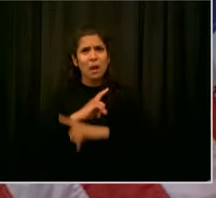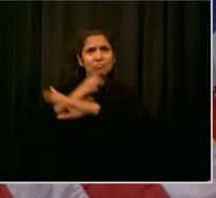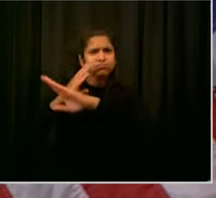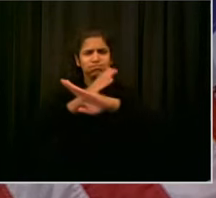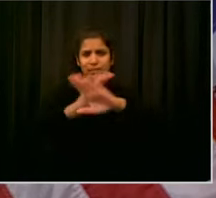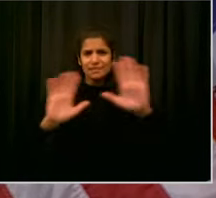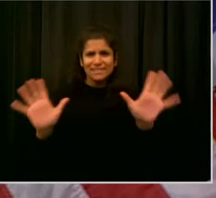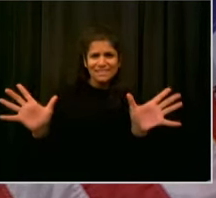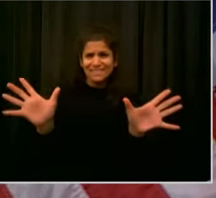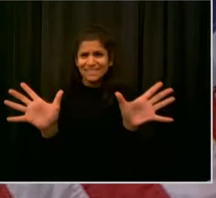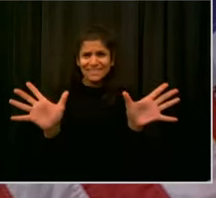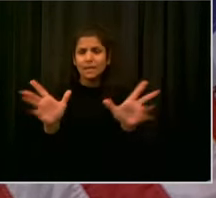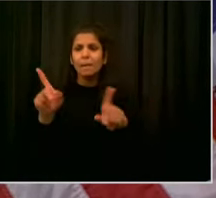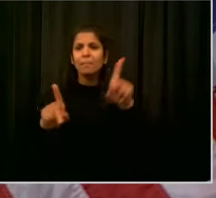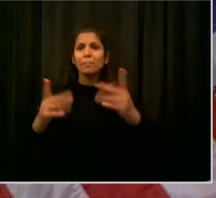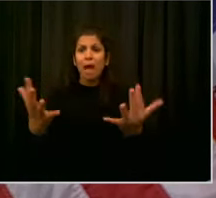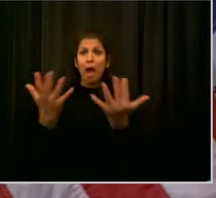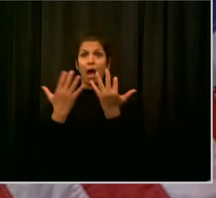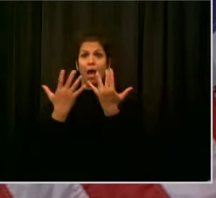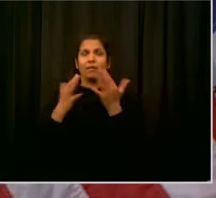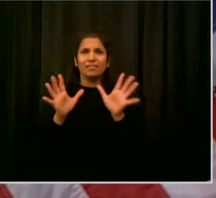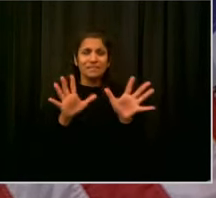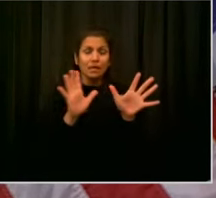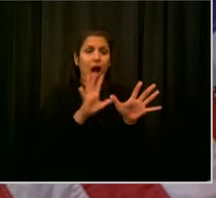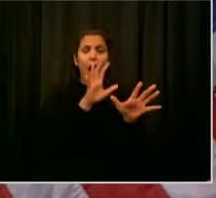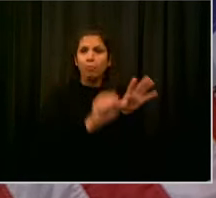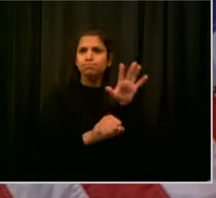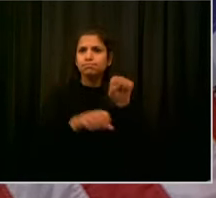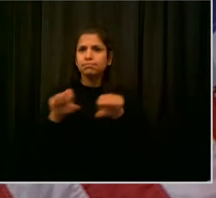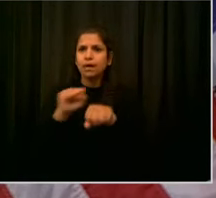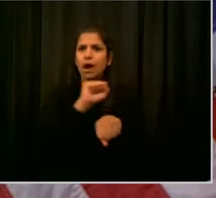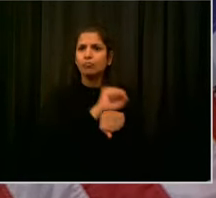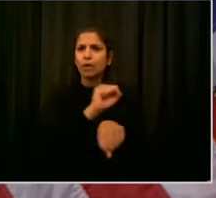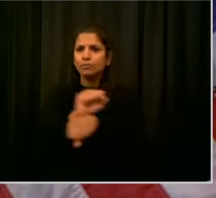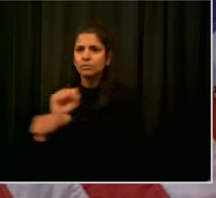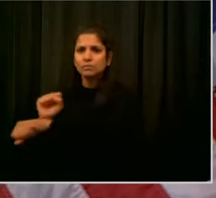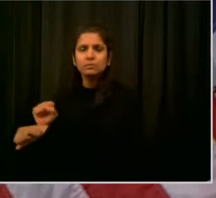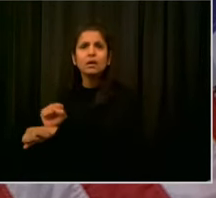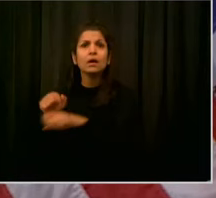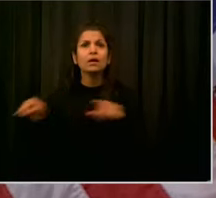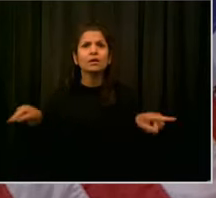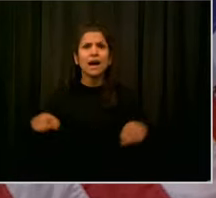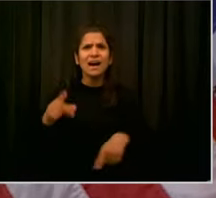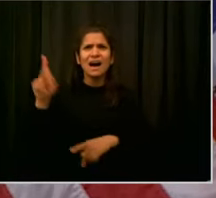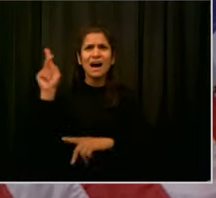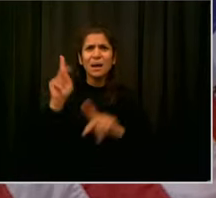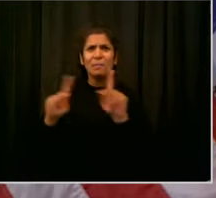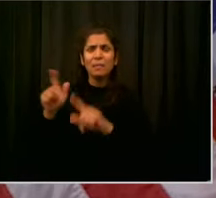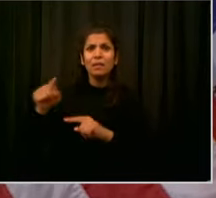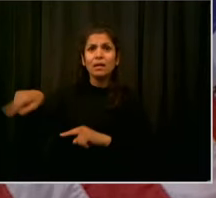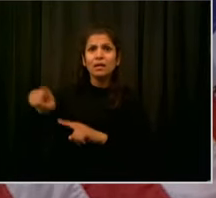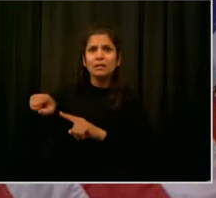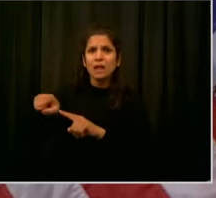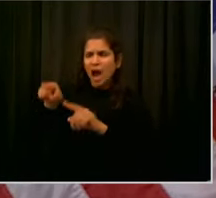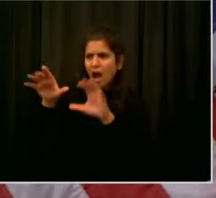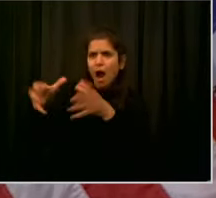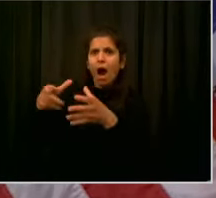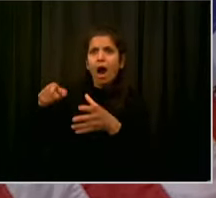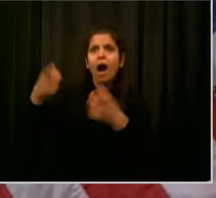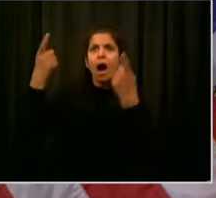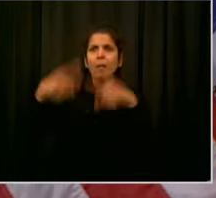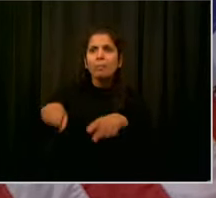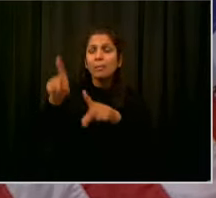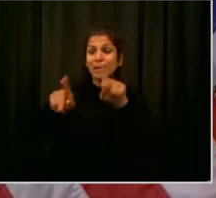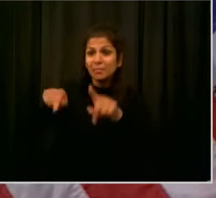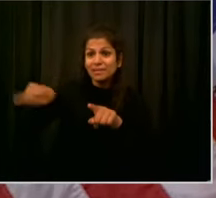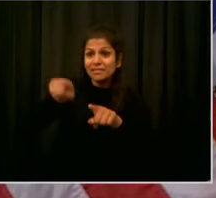journalists. On Sunday, Commissioner Shea said there were about 6 incidents of potential police misconduct under investigation. I'm wondering what the